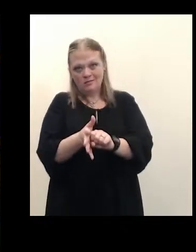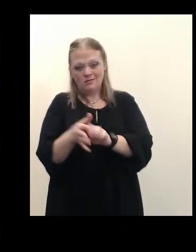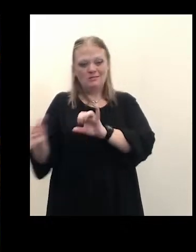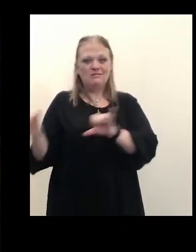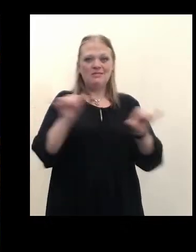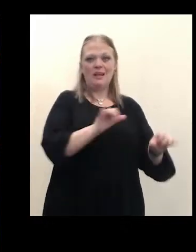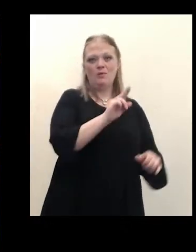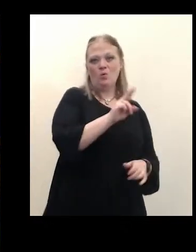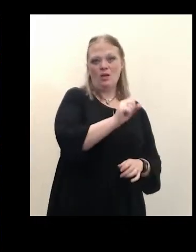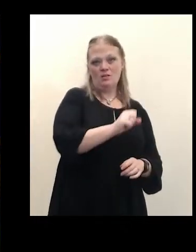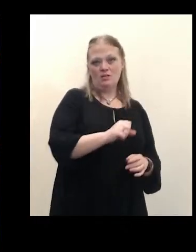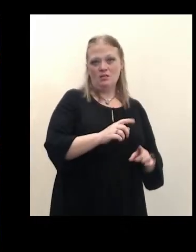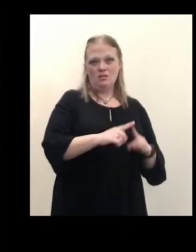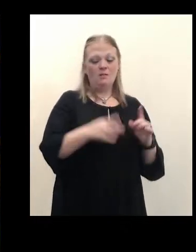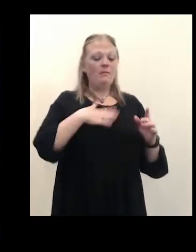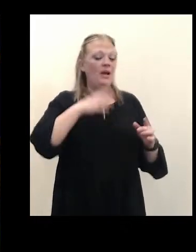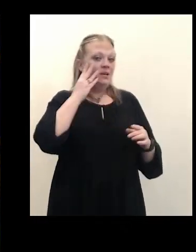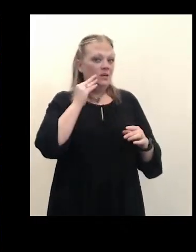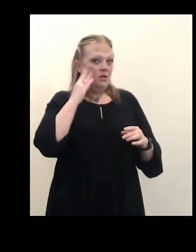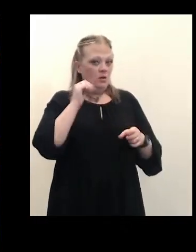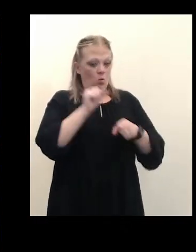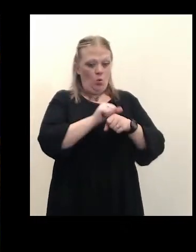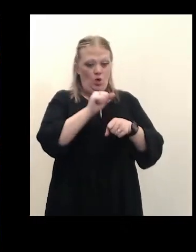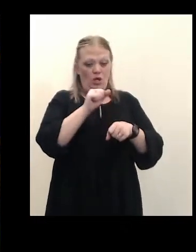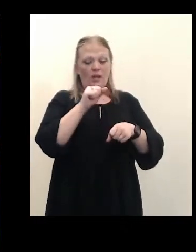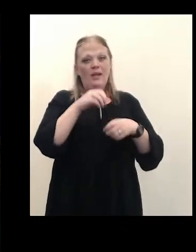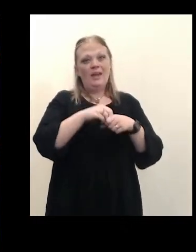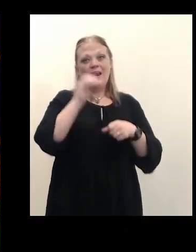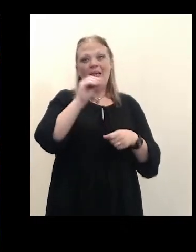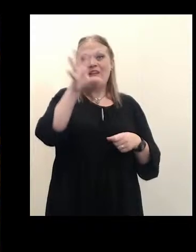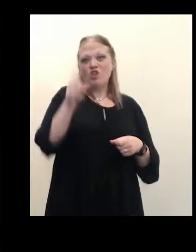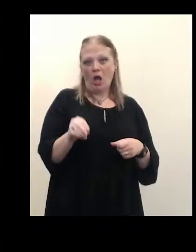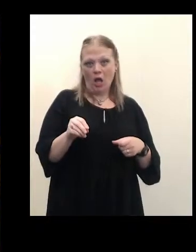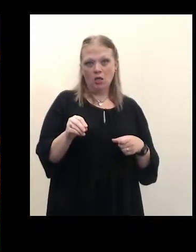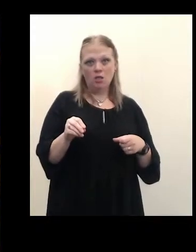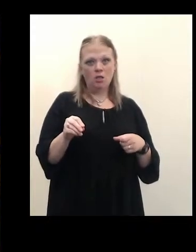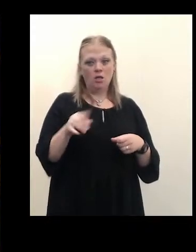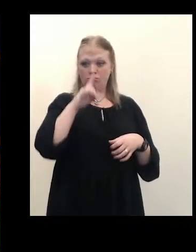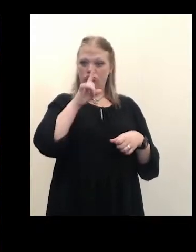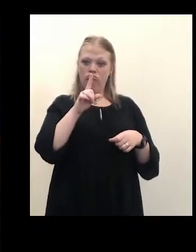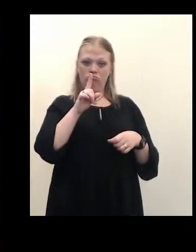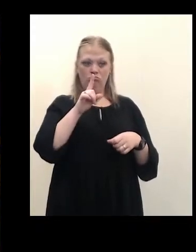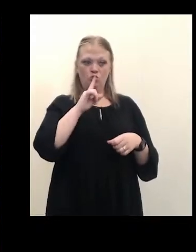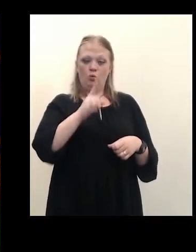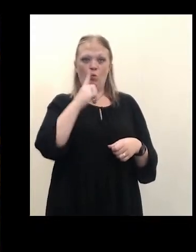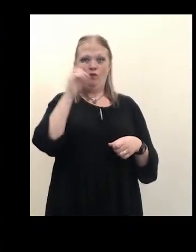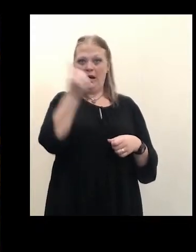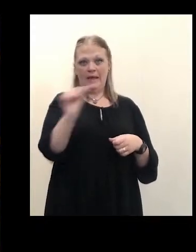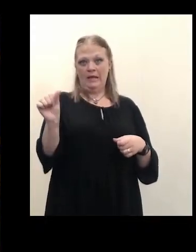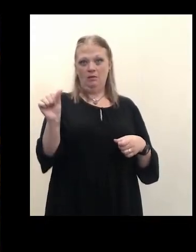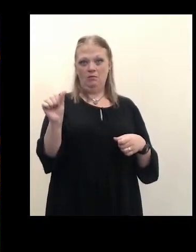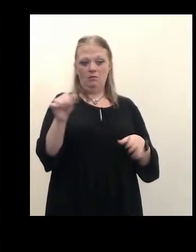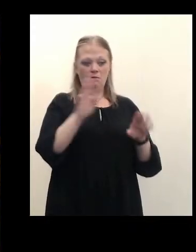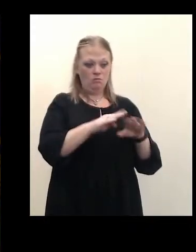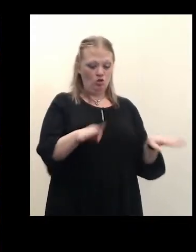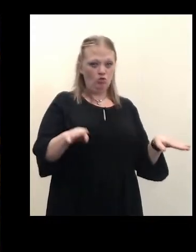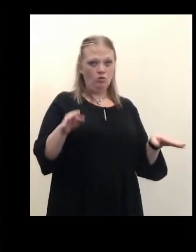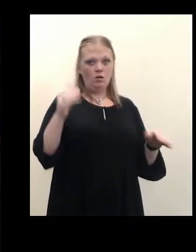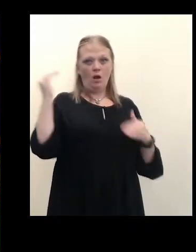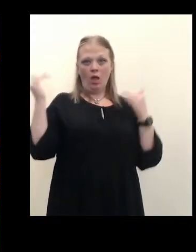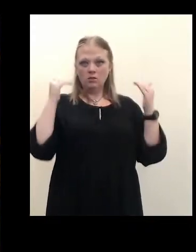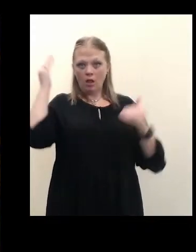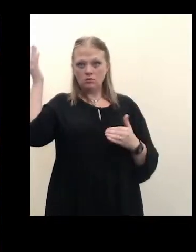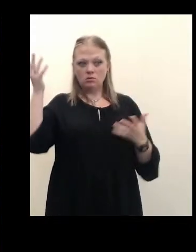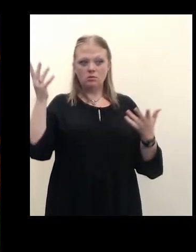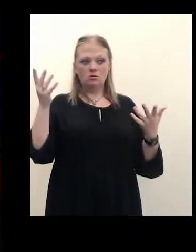But my experience working in Africa, this is true of every vaccine. So children and adults